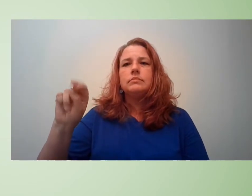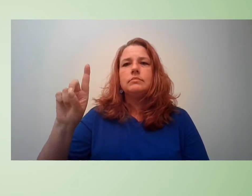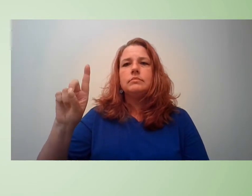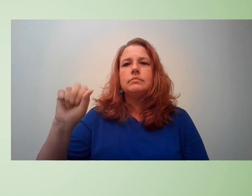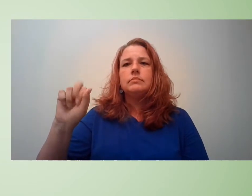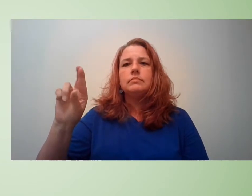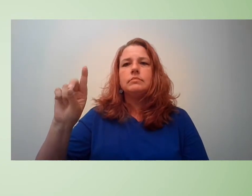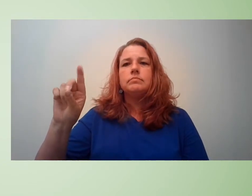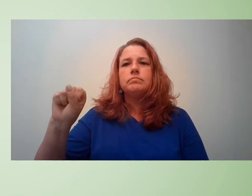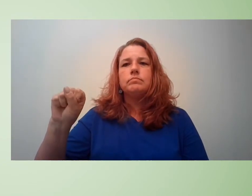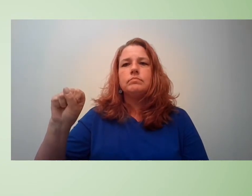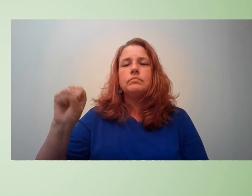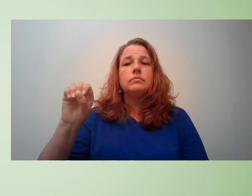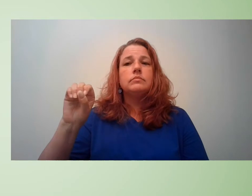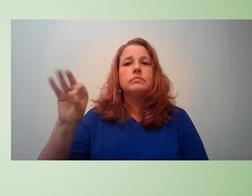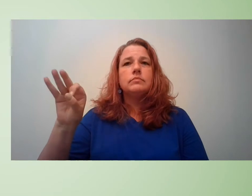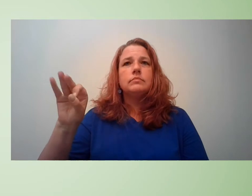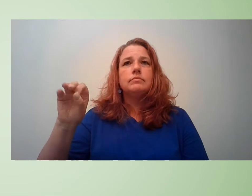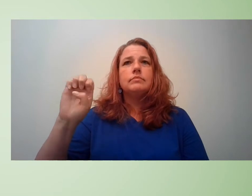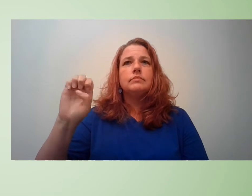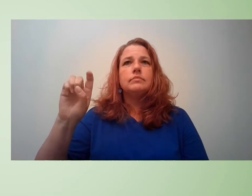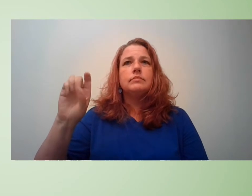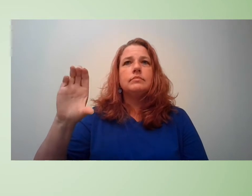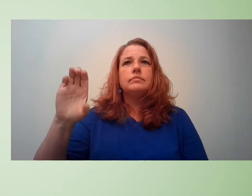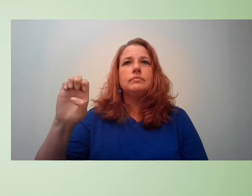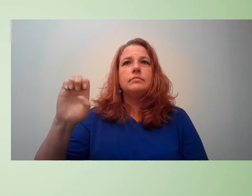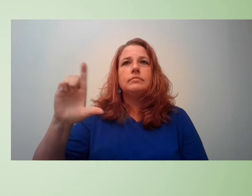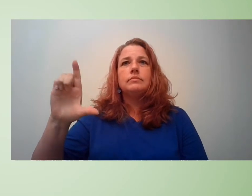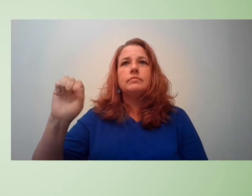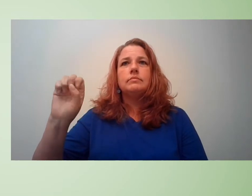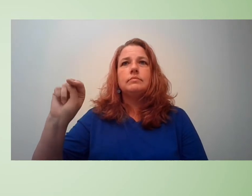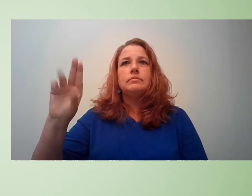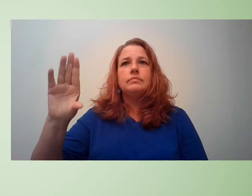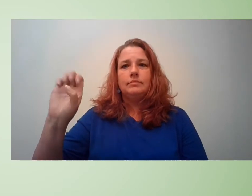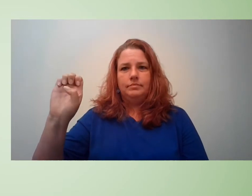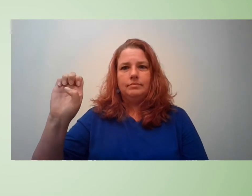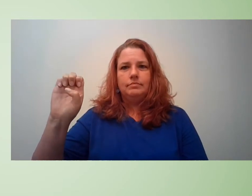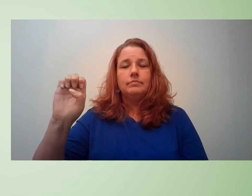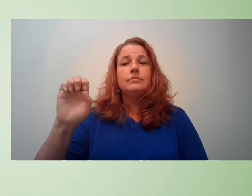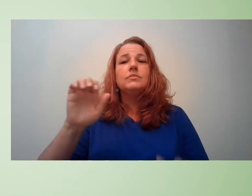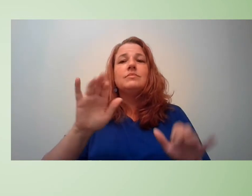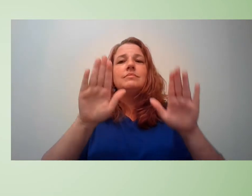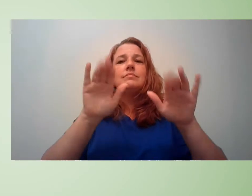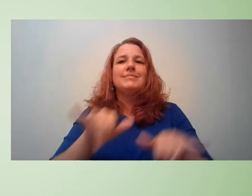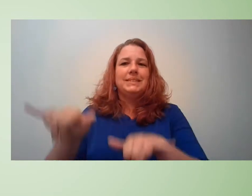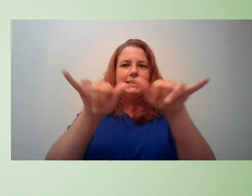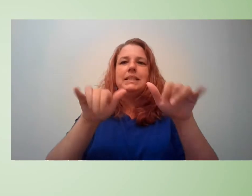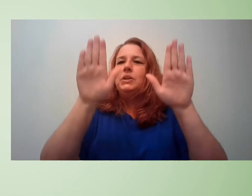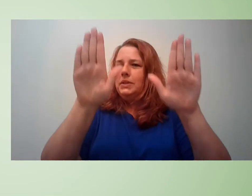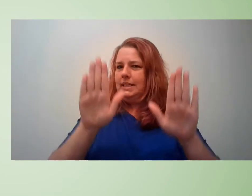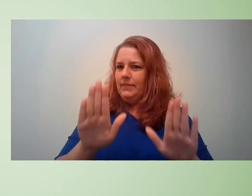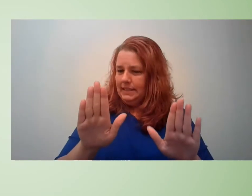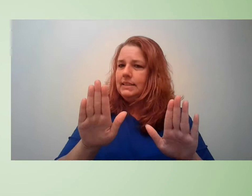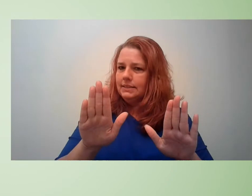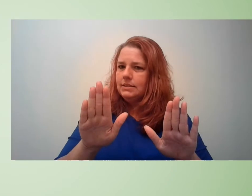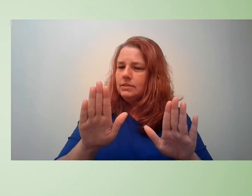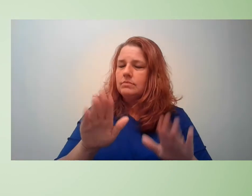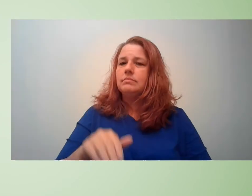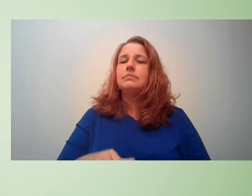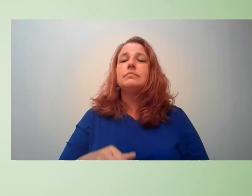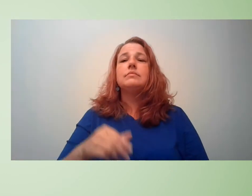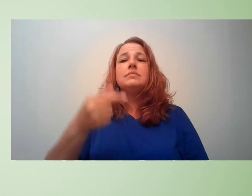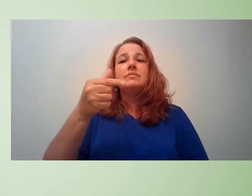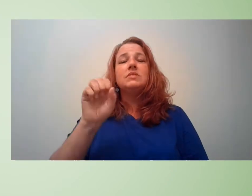to Reading, and Foundations for Literacy. Other programs include Engage New York Math Curriculum and a flexible learning